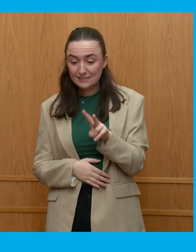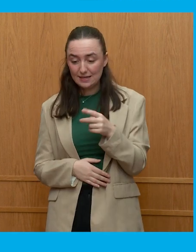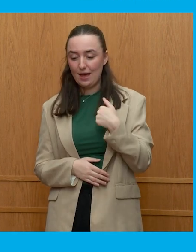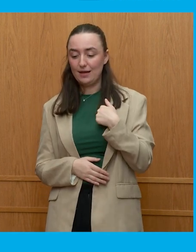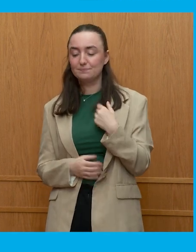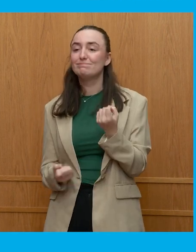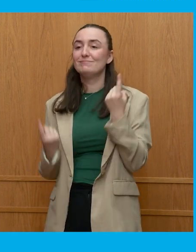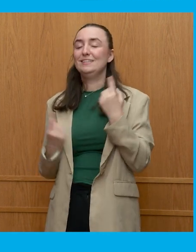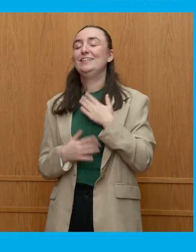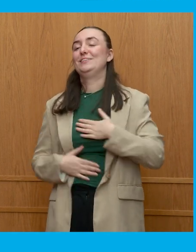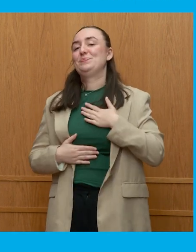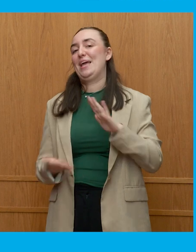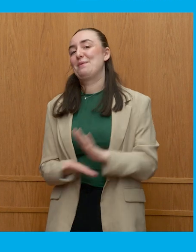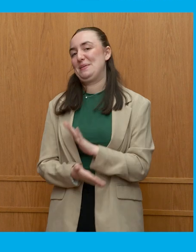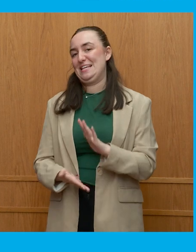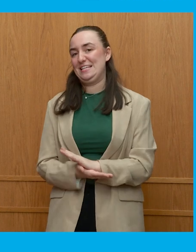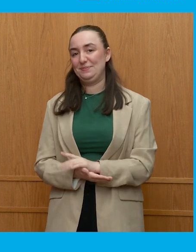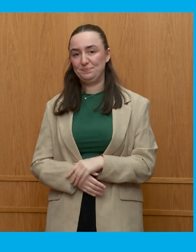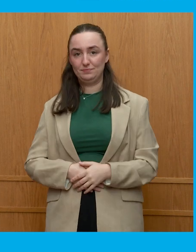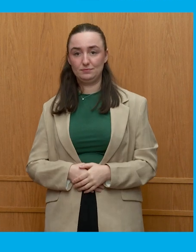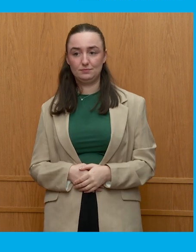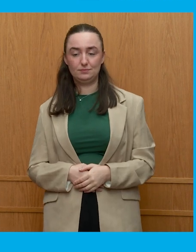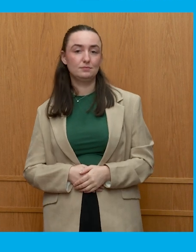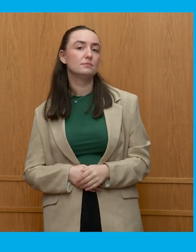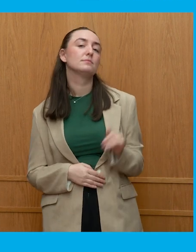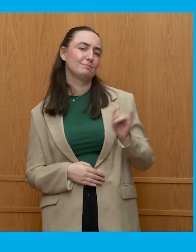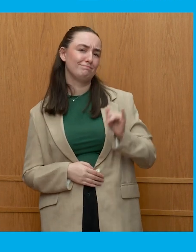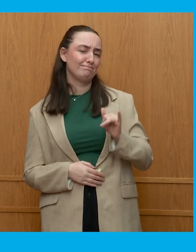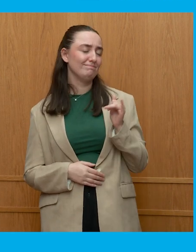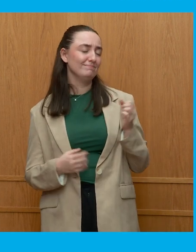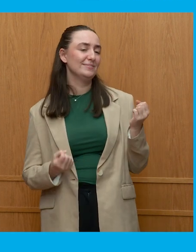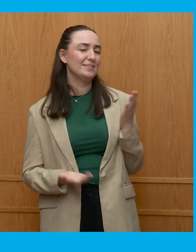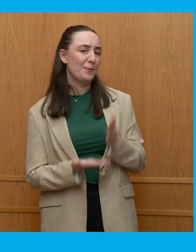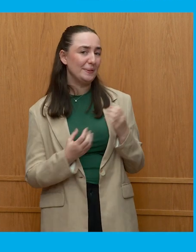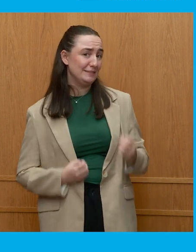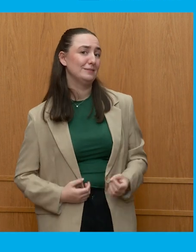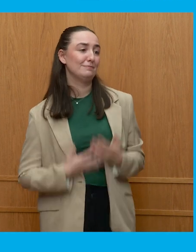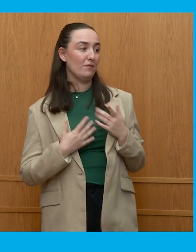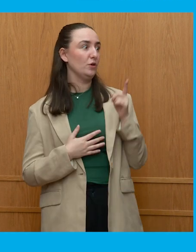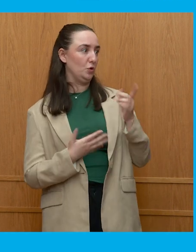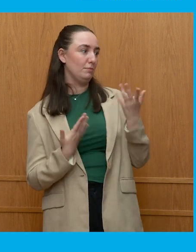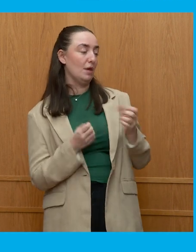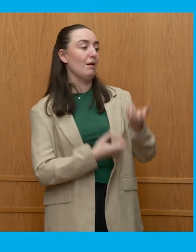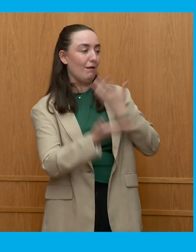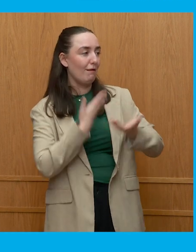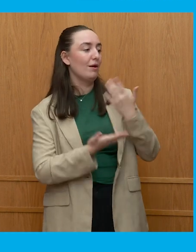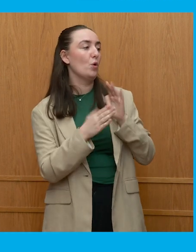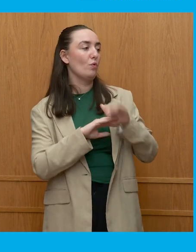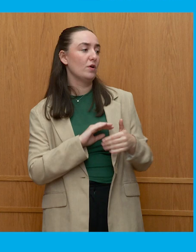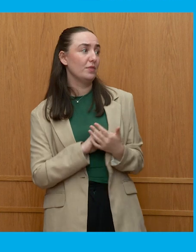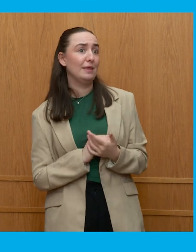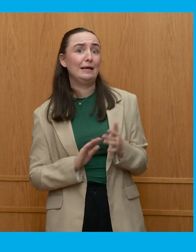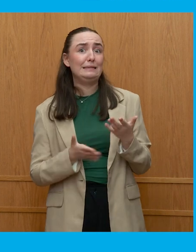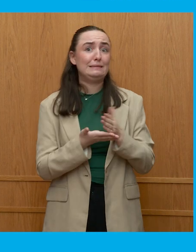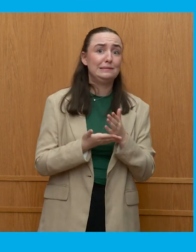happier. And it is inspiring, I would say, given what you just talked about, the tentativeness of whether we